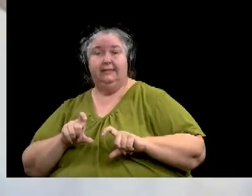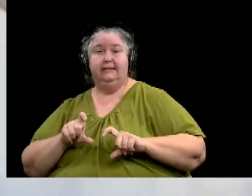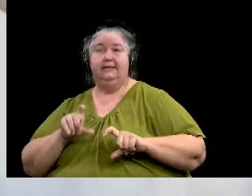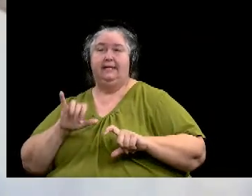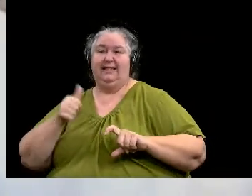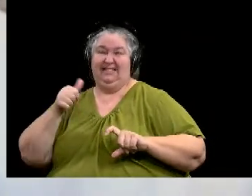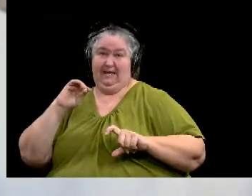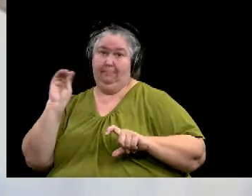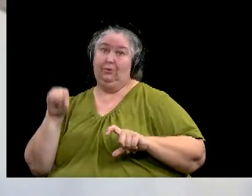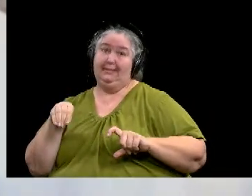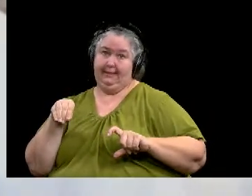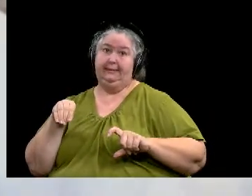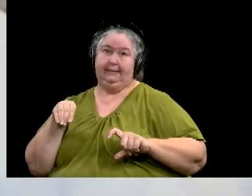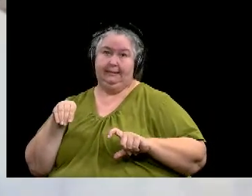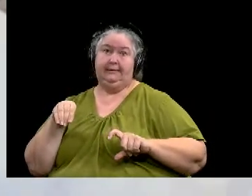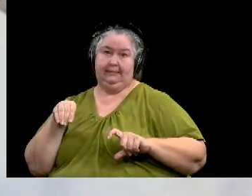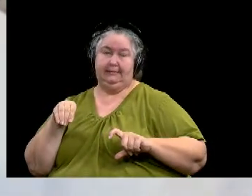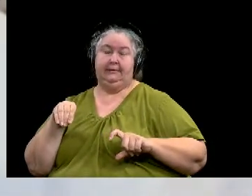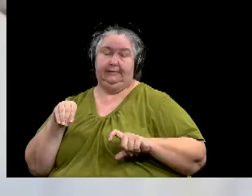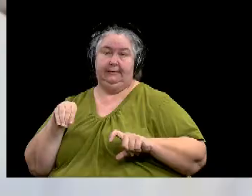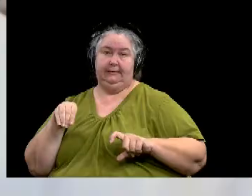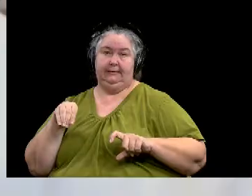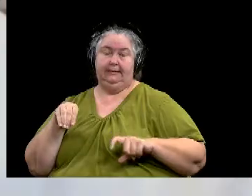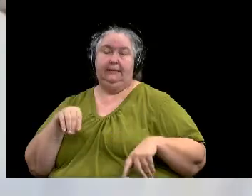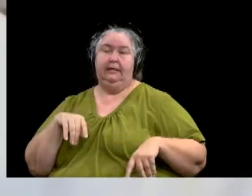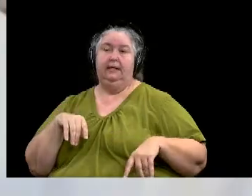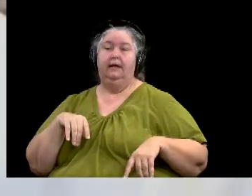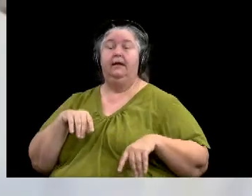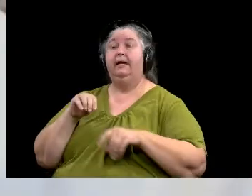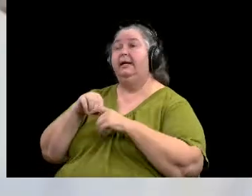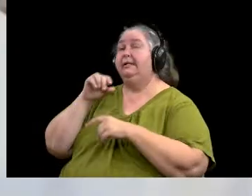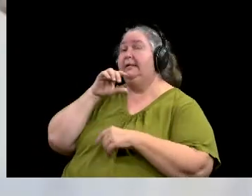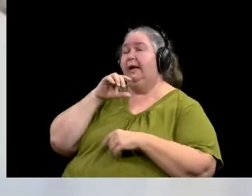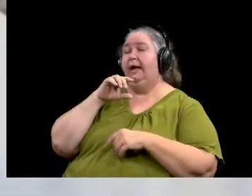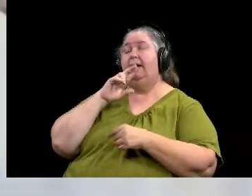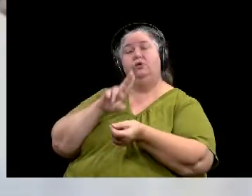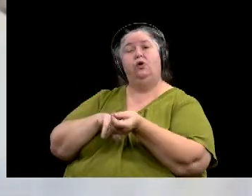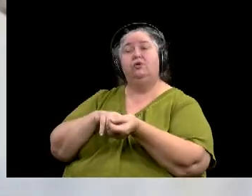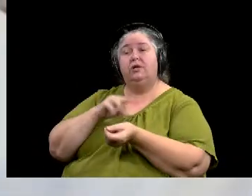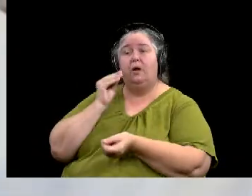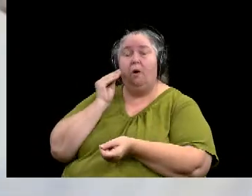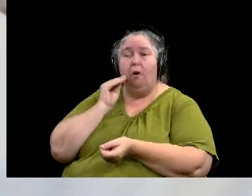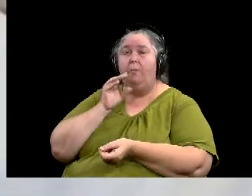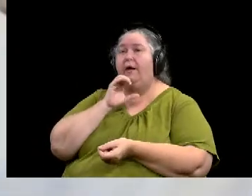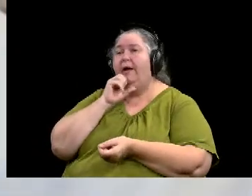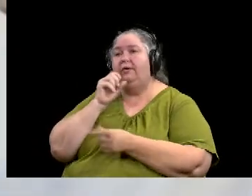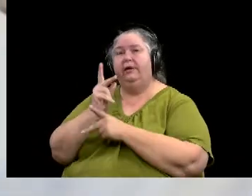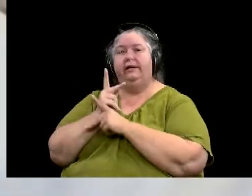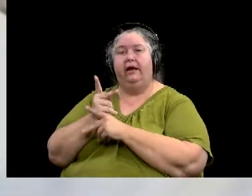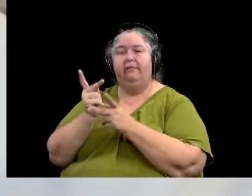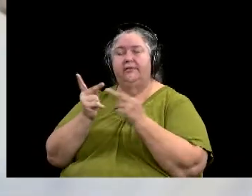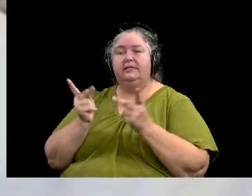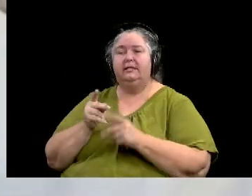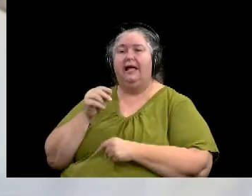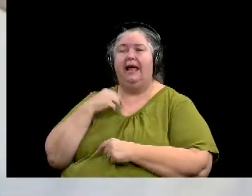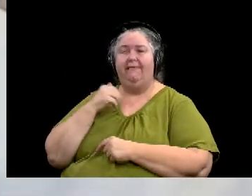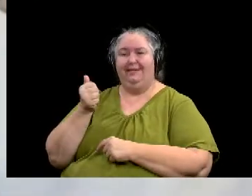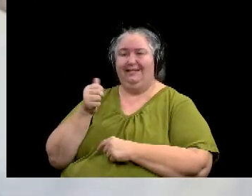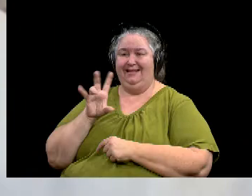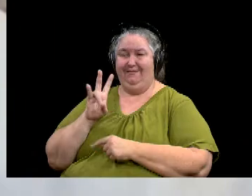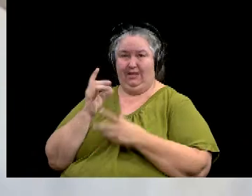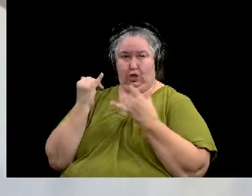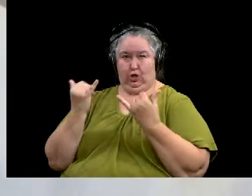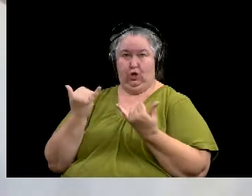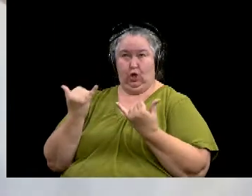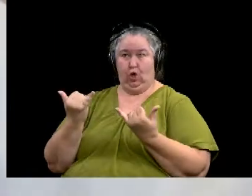Within elder care facilities in McLennan County, there are 17 current facility outbreaks. There are